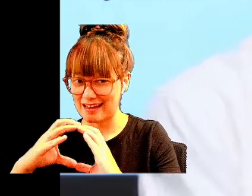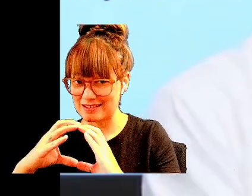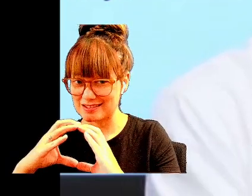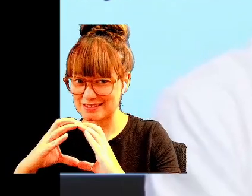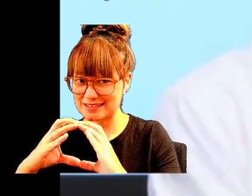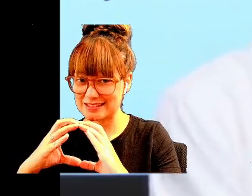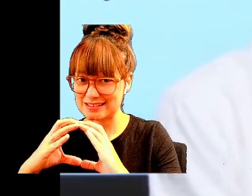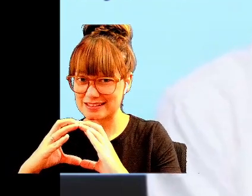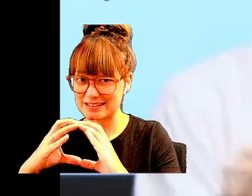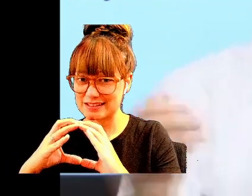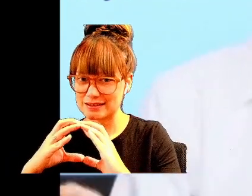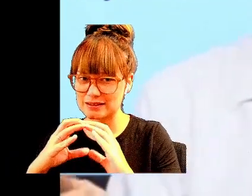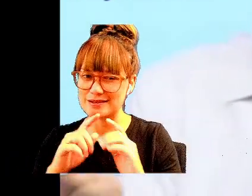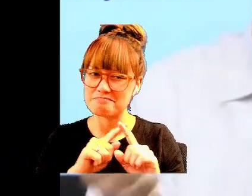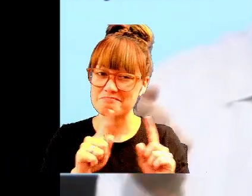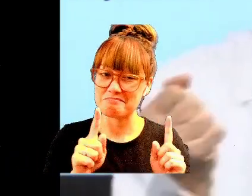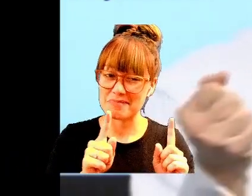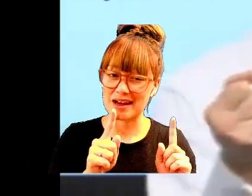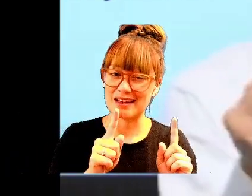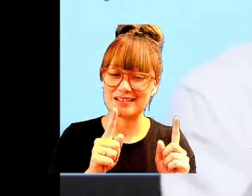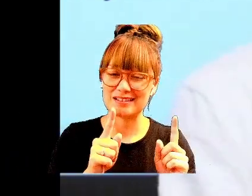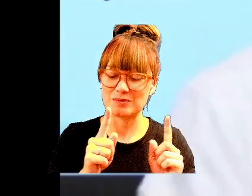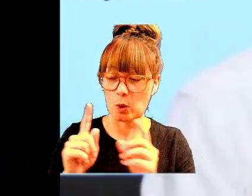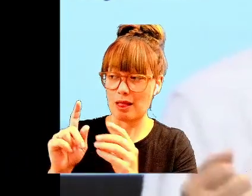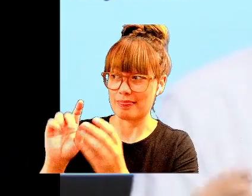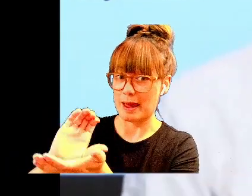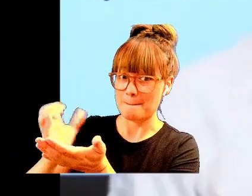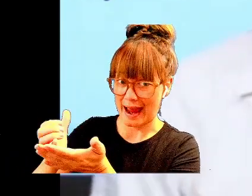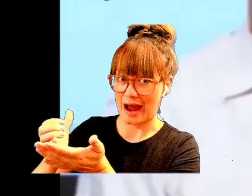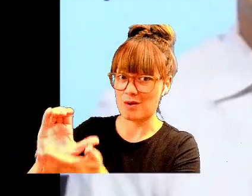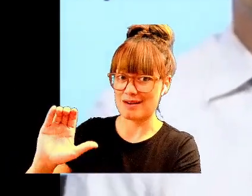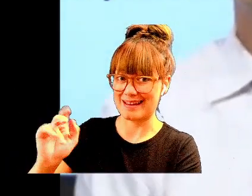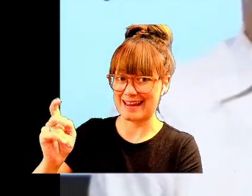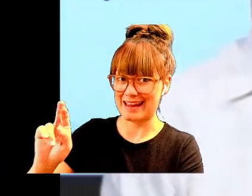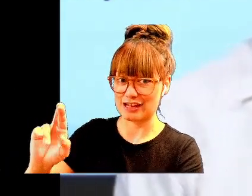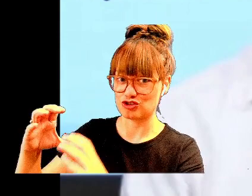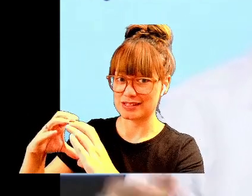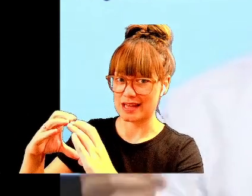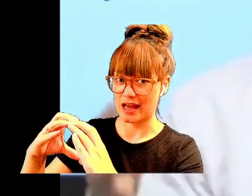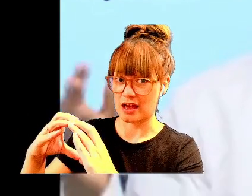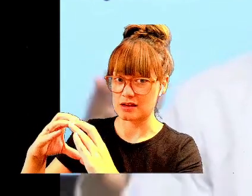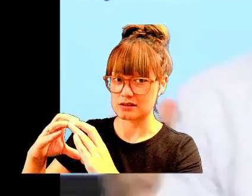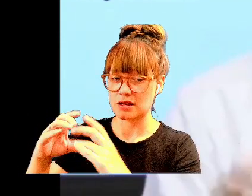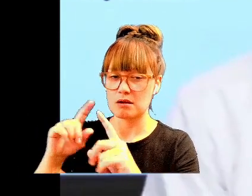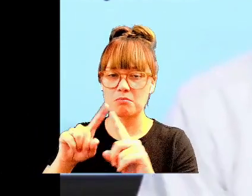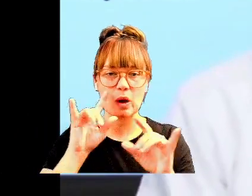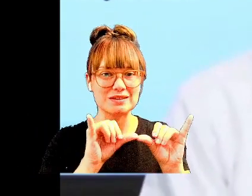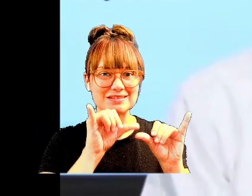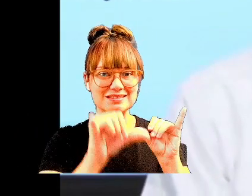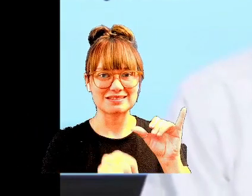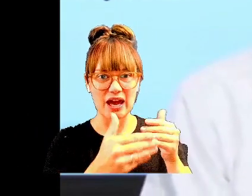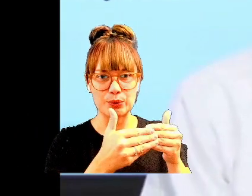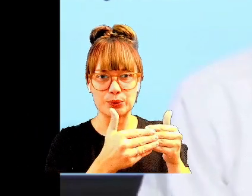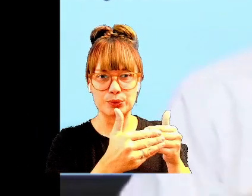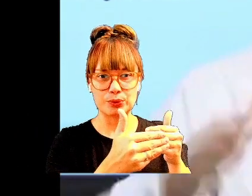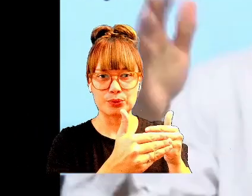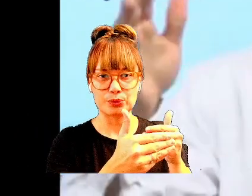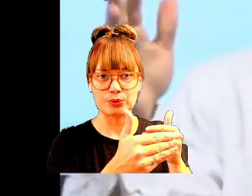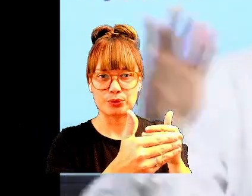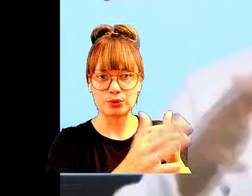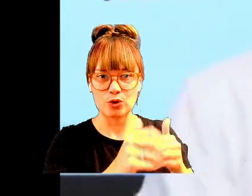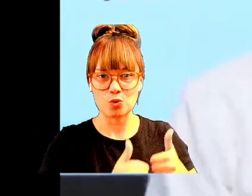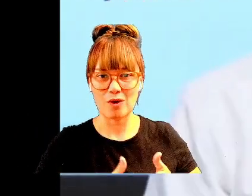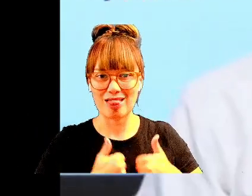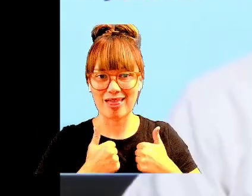the number of your cancer cells, but it also stays in your body for a very long time because the half-lives of radioactive material